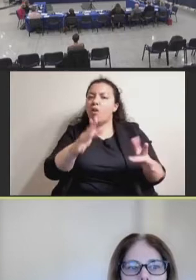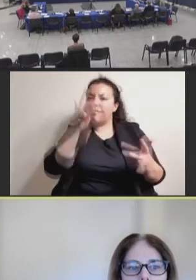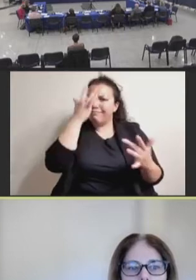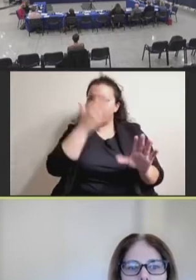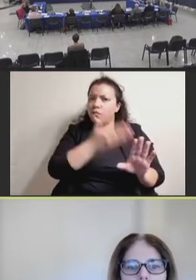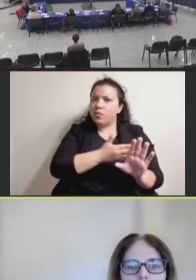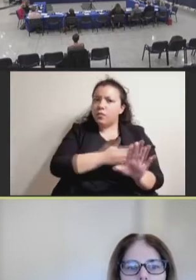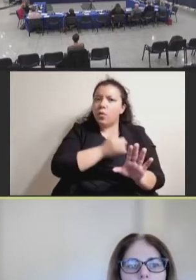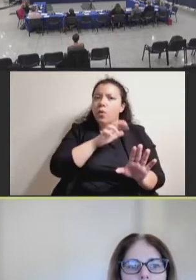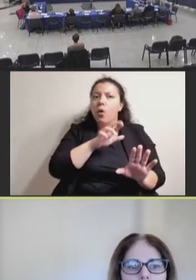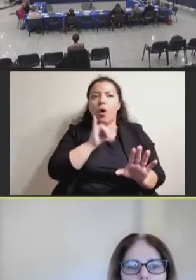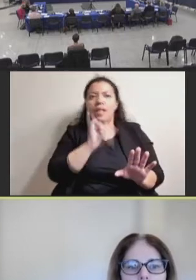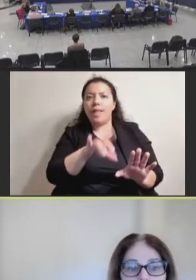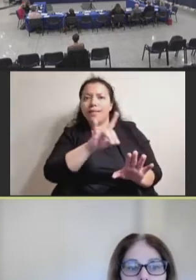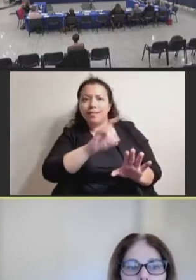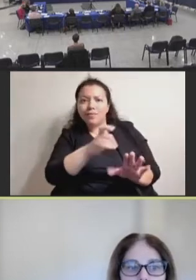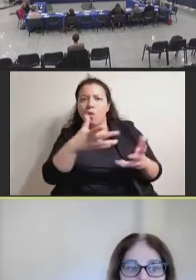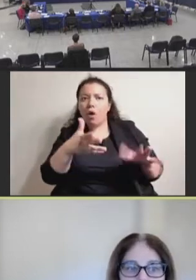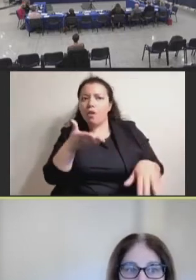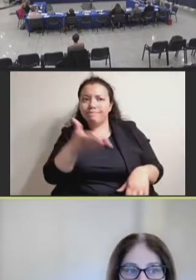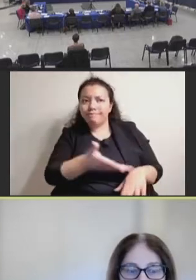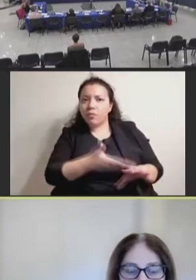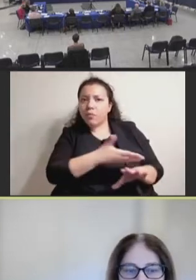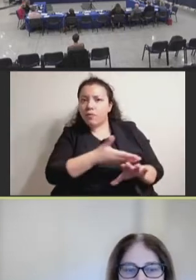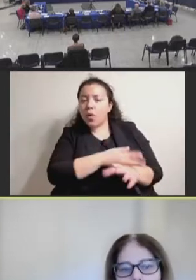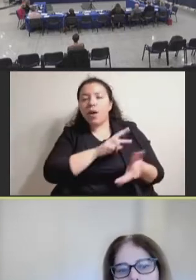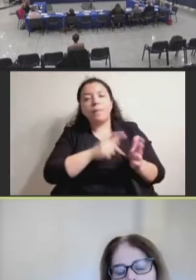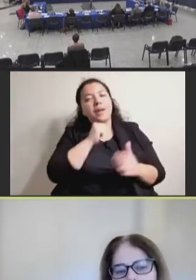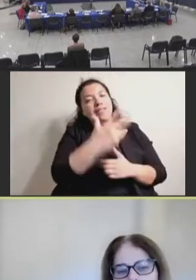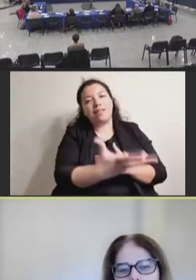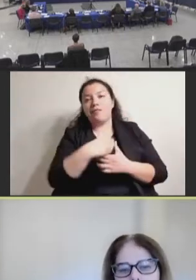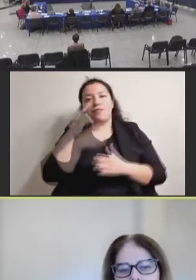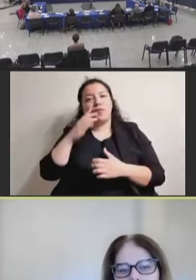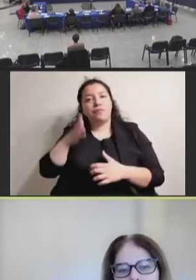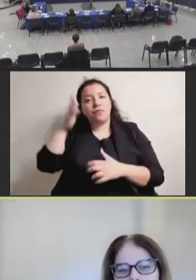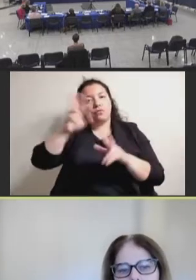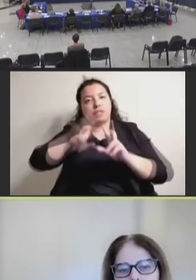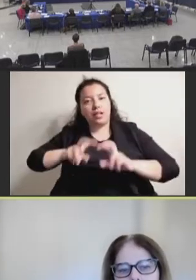clearly is not a new case, we will exclude from future analysis. Next slide.